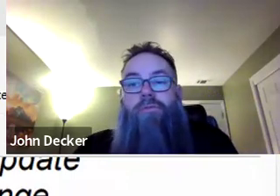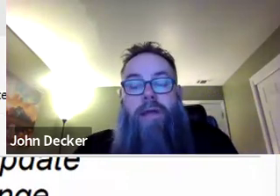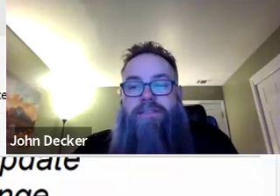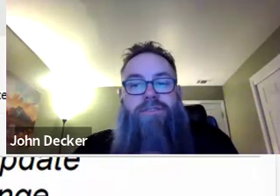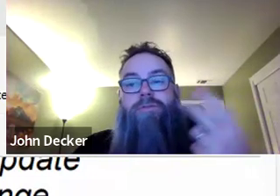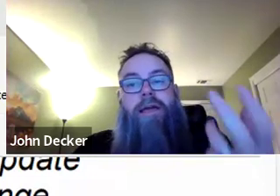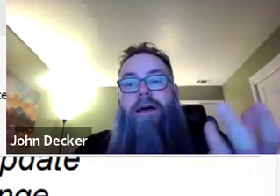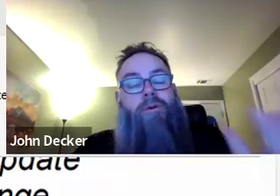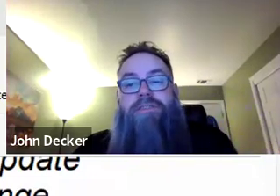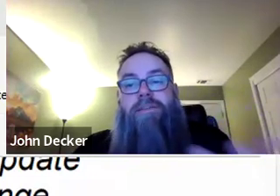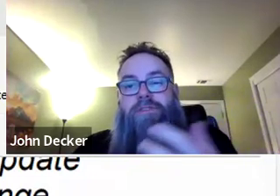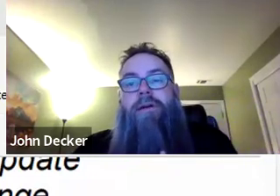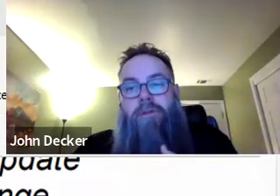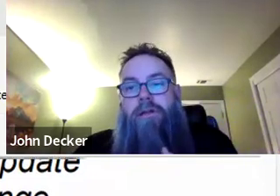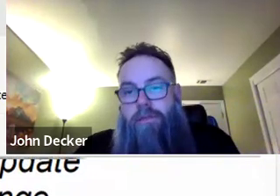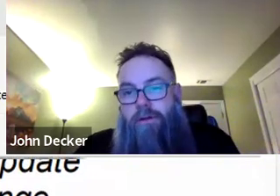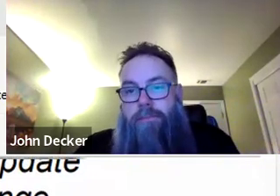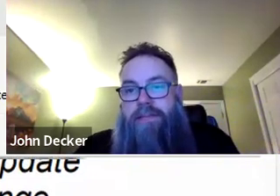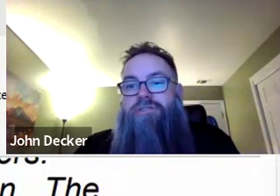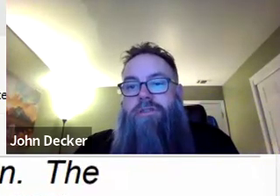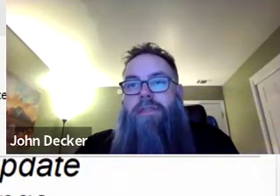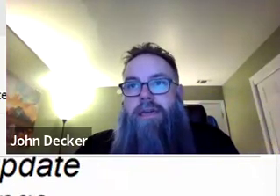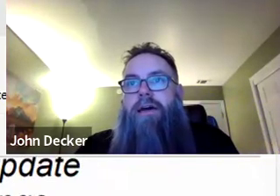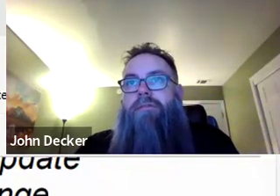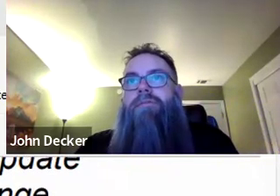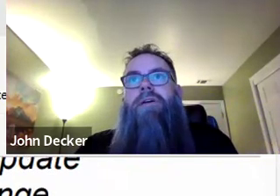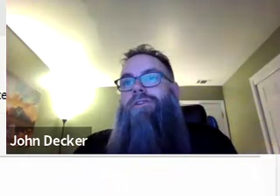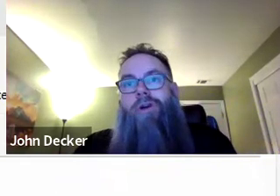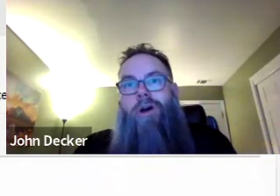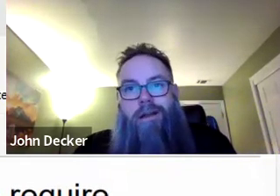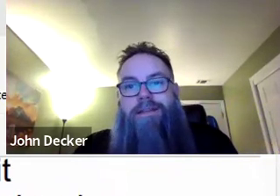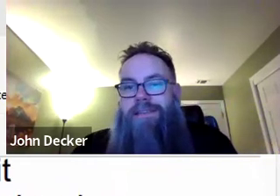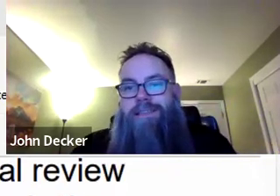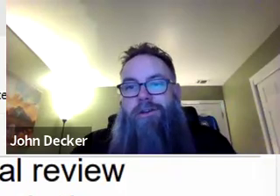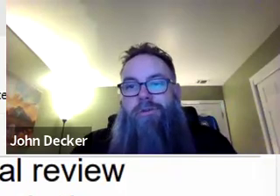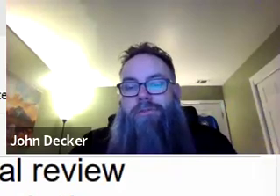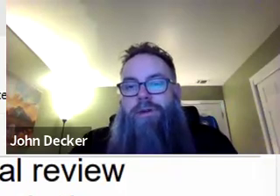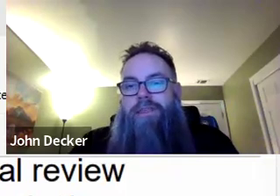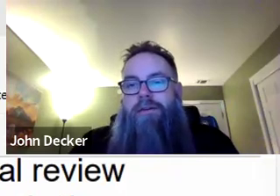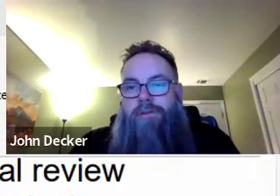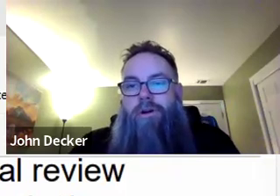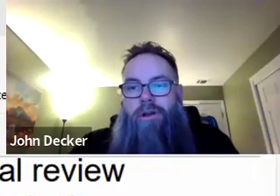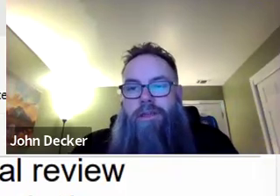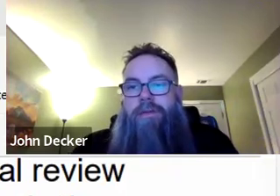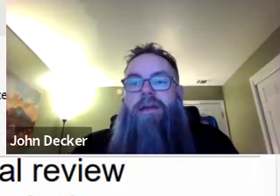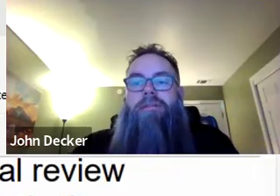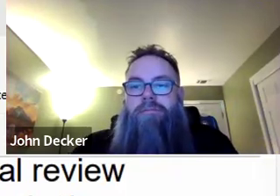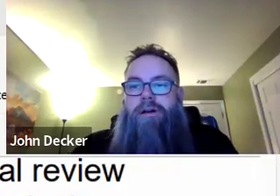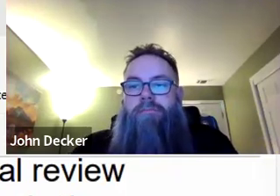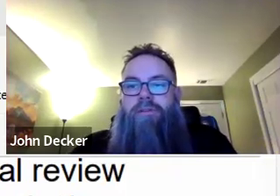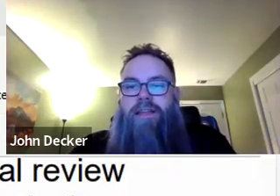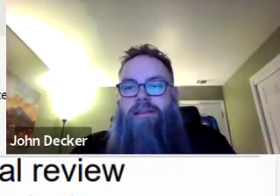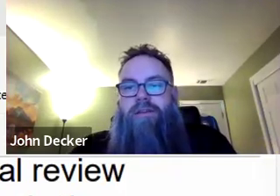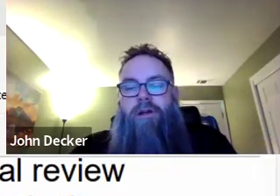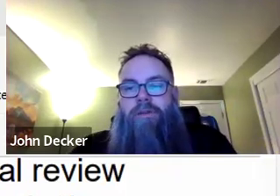variation of your rates through like a health and safety waiver. They're going to make sure that they have your audits and that they are reviewing them. We have already